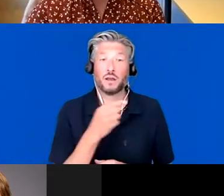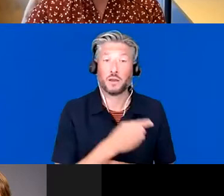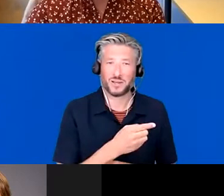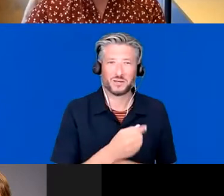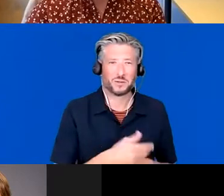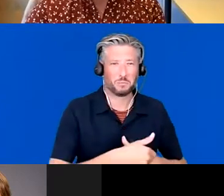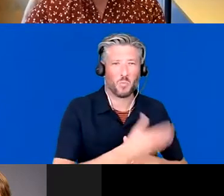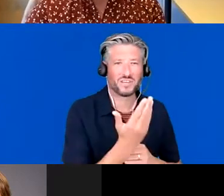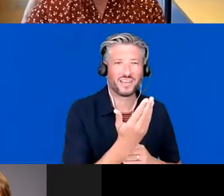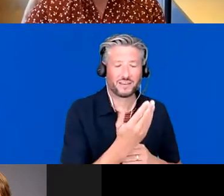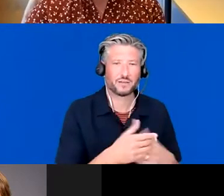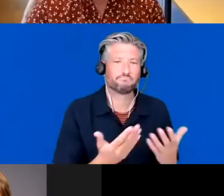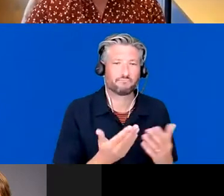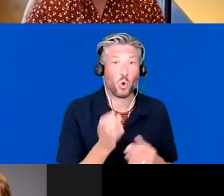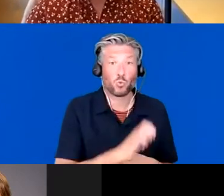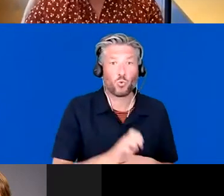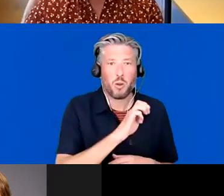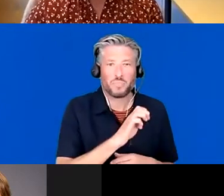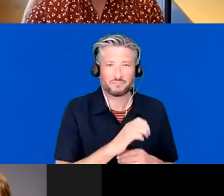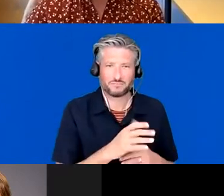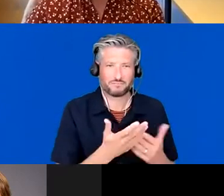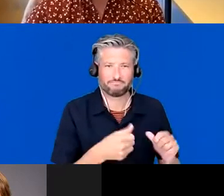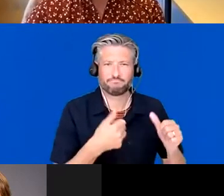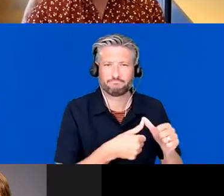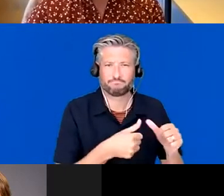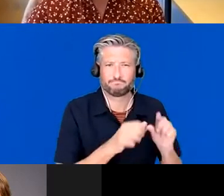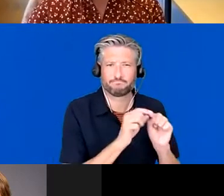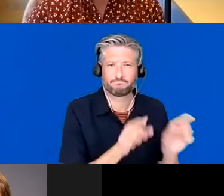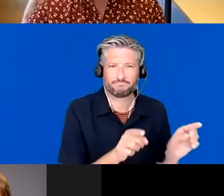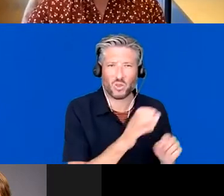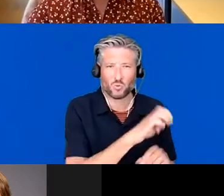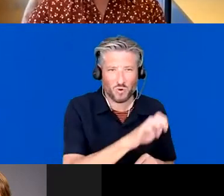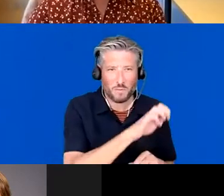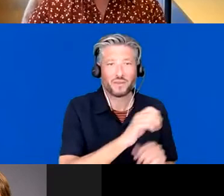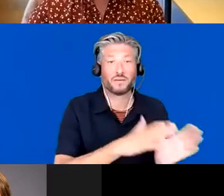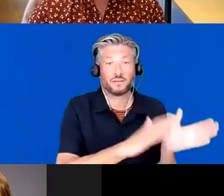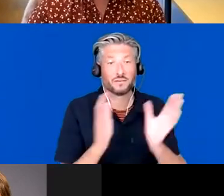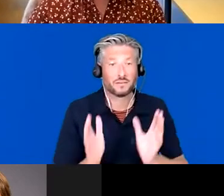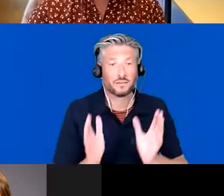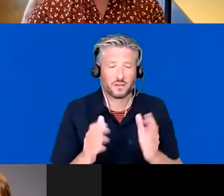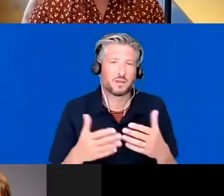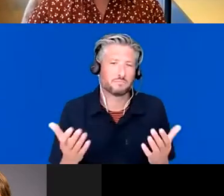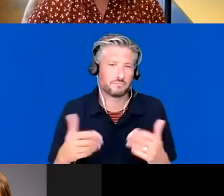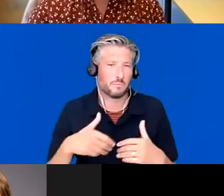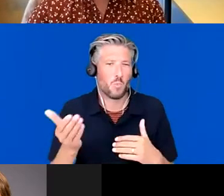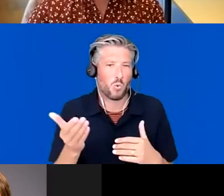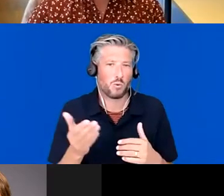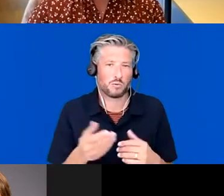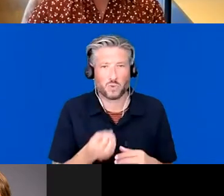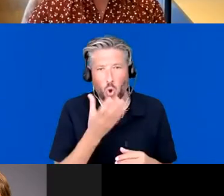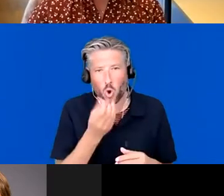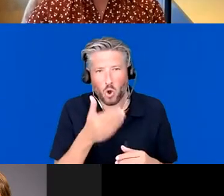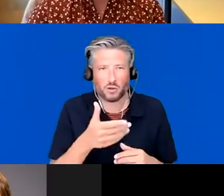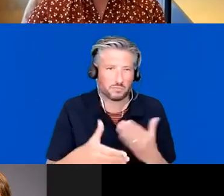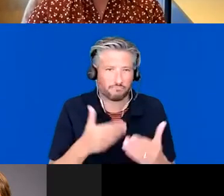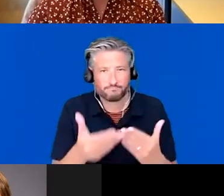anytime. People in Asia could have sessions in the mornings, and people in North America in the evenings, and that worked well.